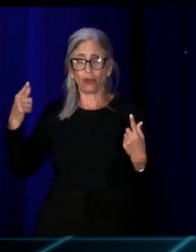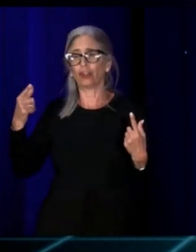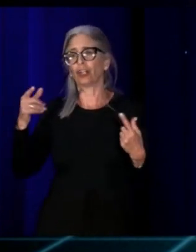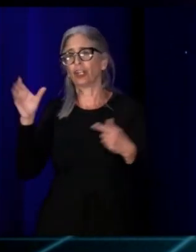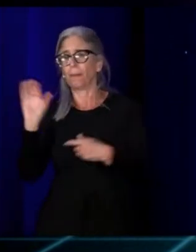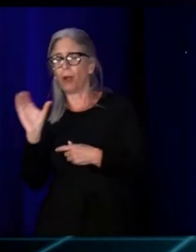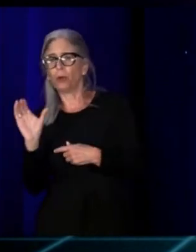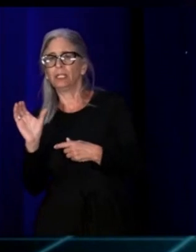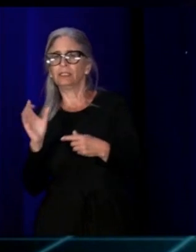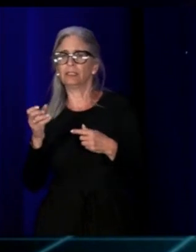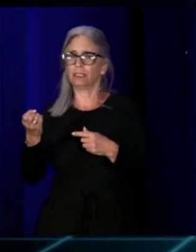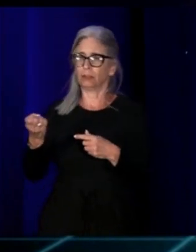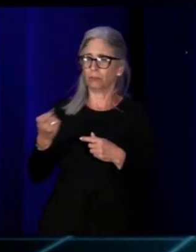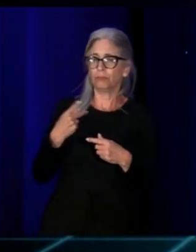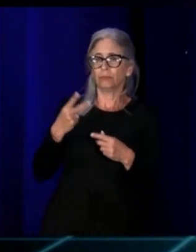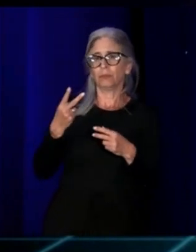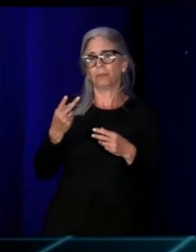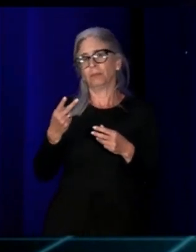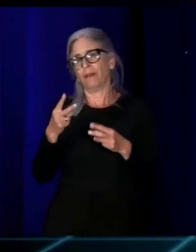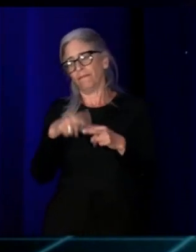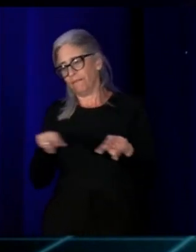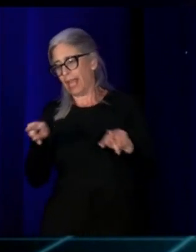pending state and the return value.